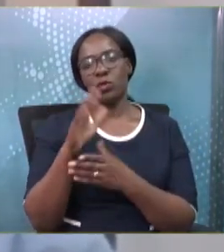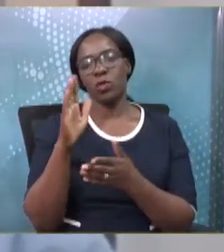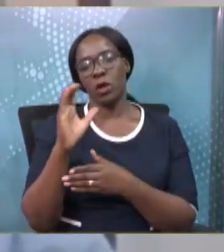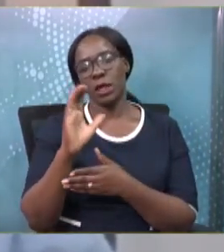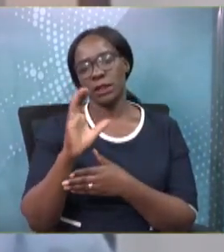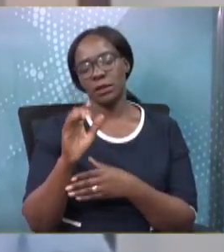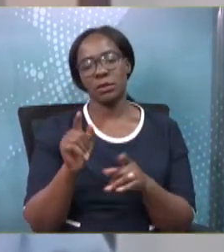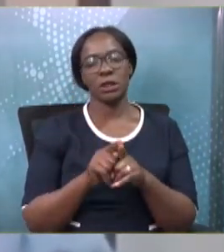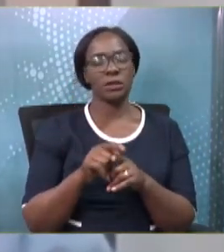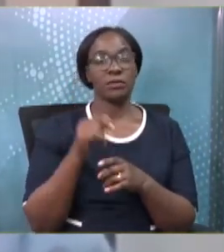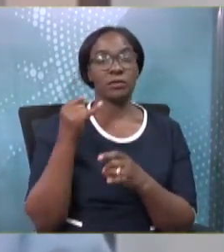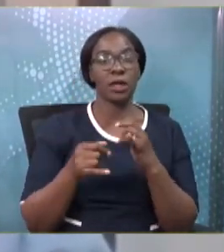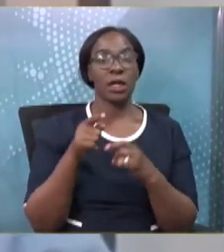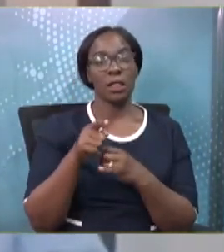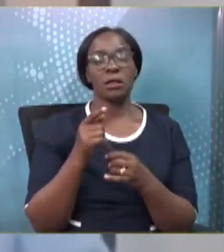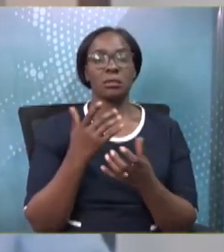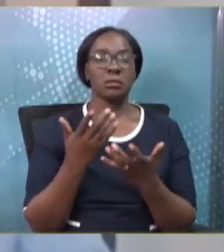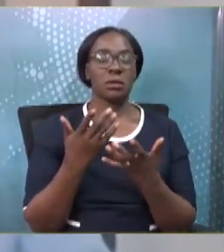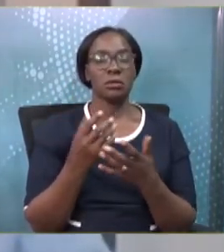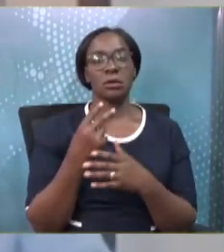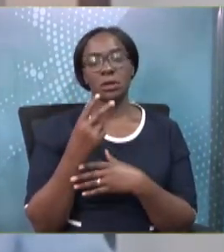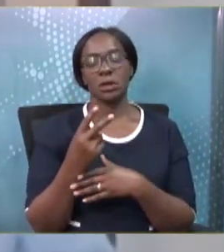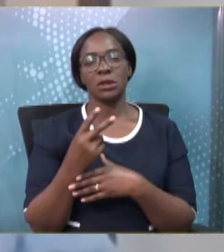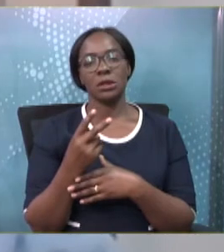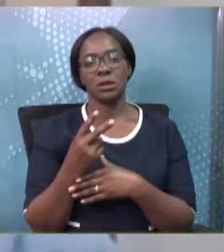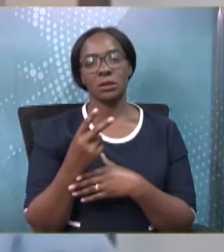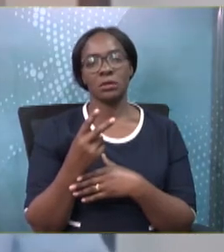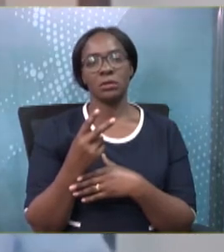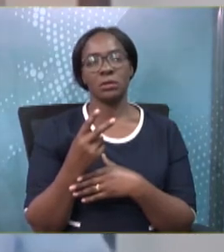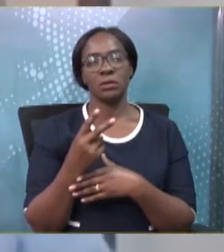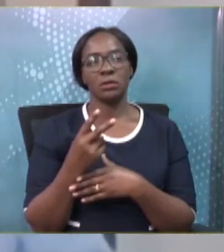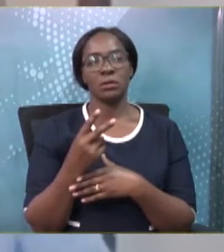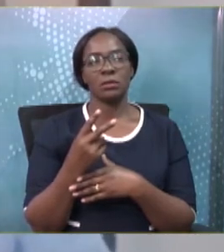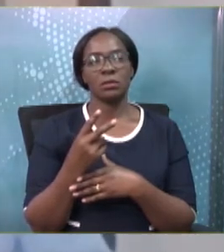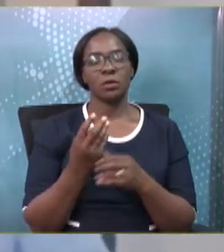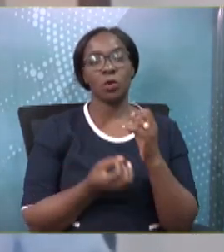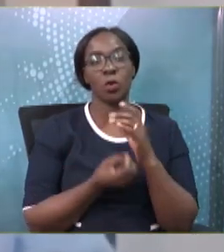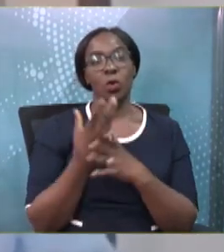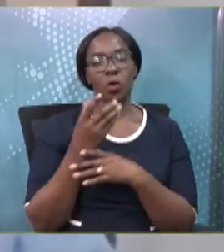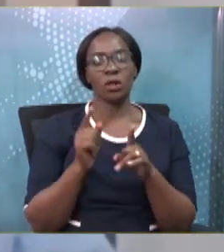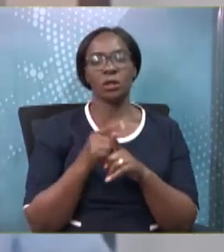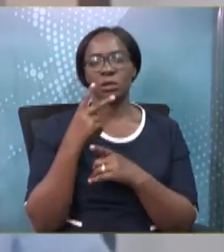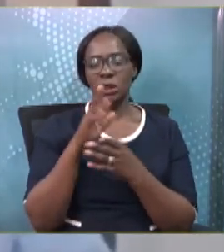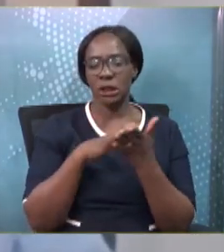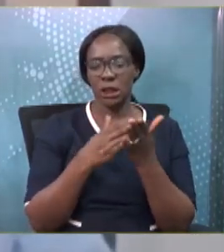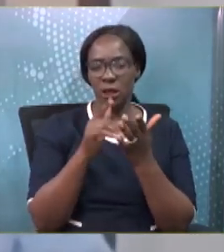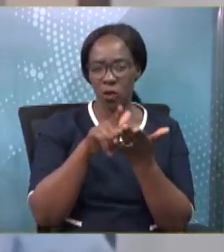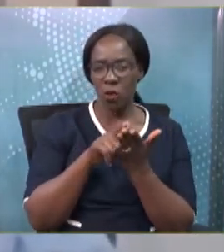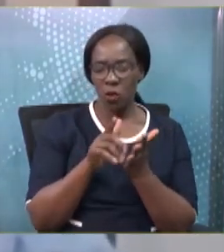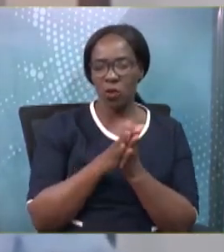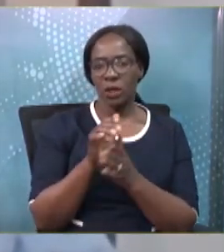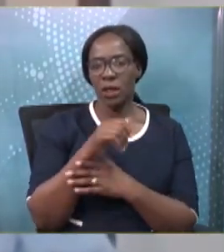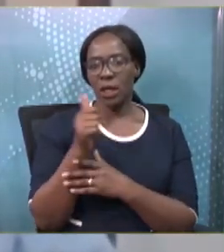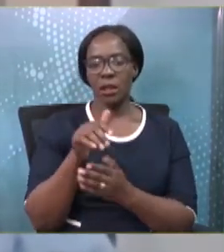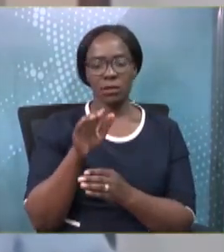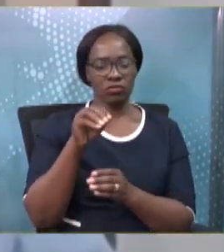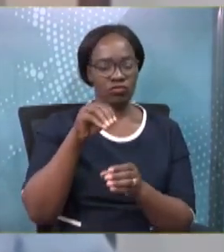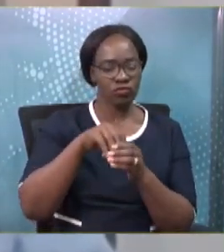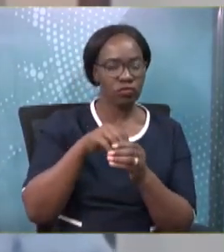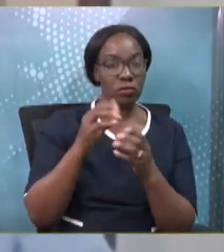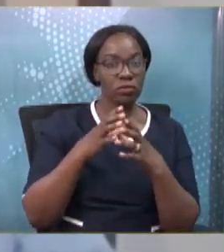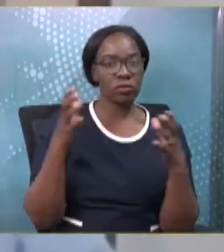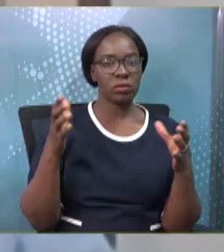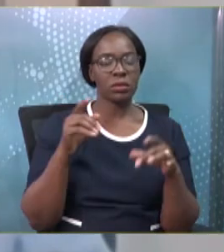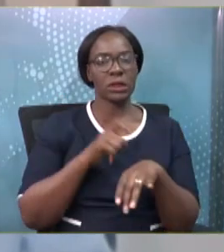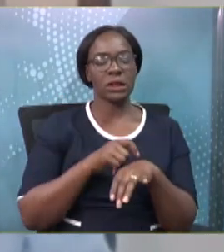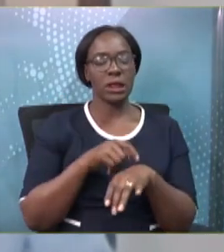And ultimately, this can be seen in terms of the top line growth, where you're seeing net loans and deposits have increased during the